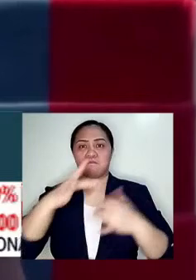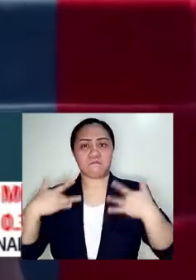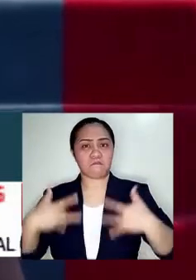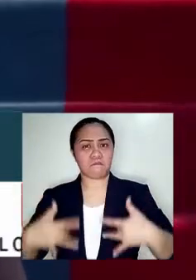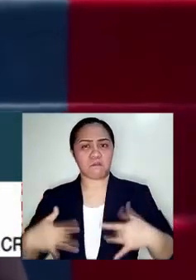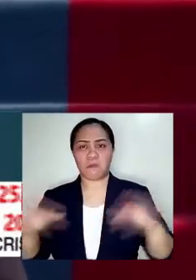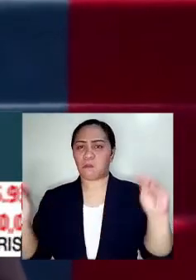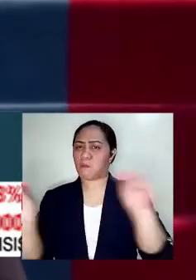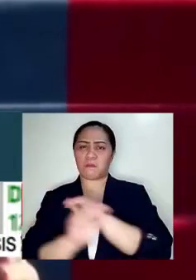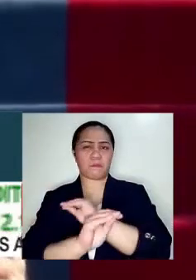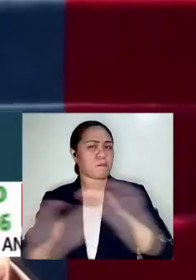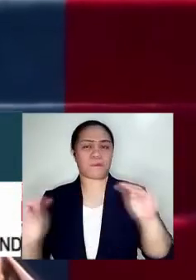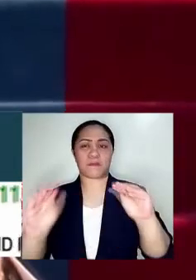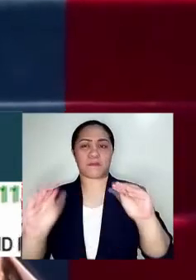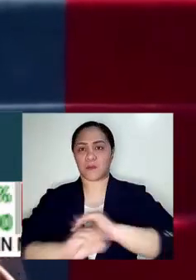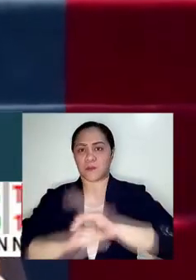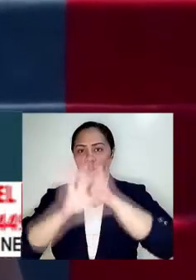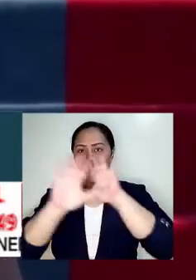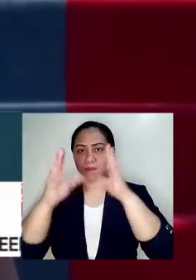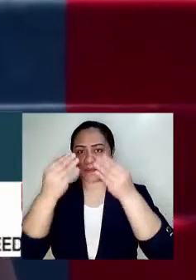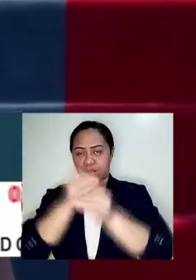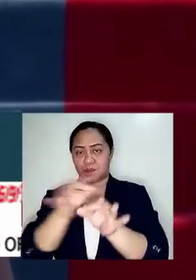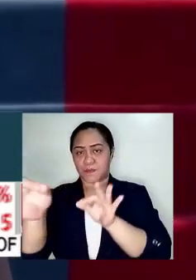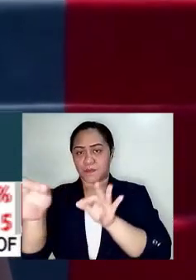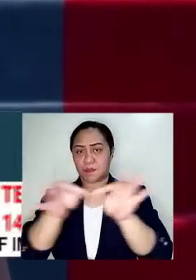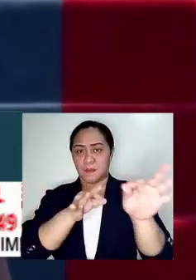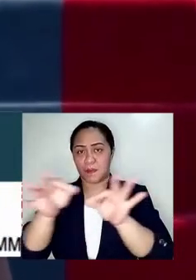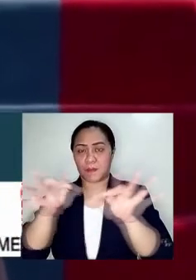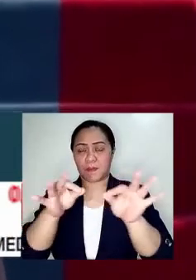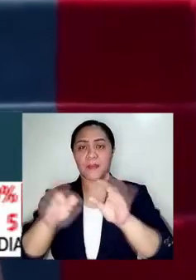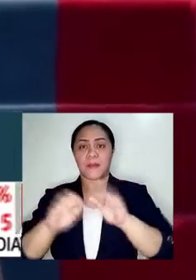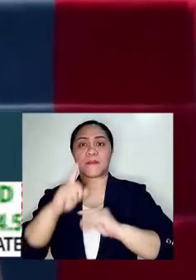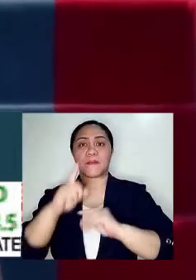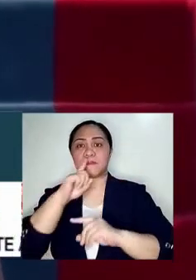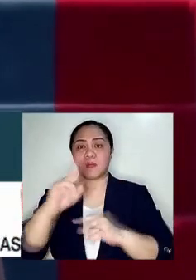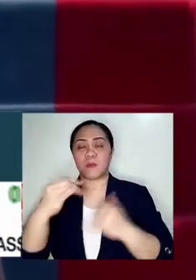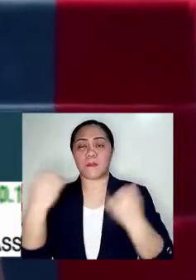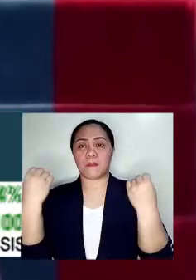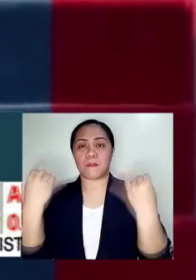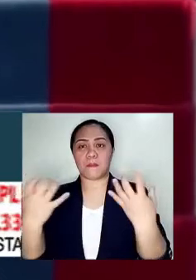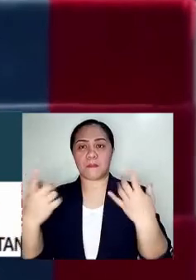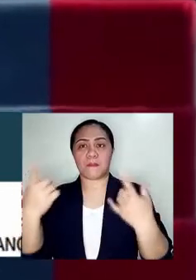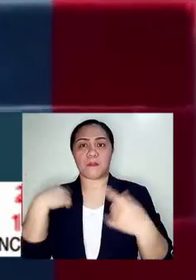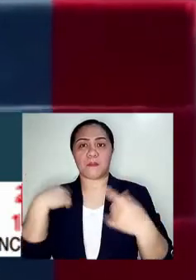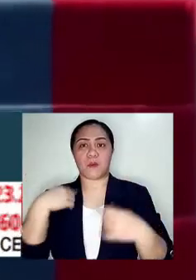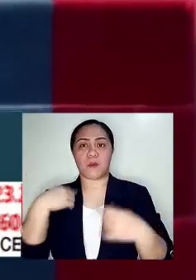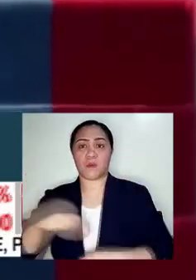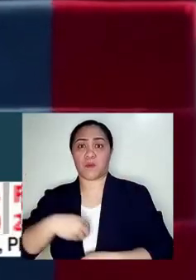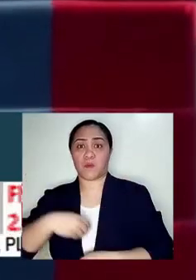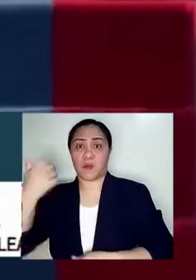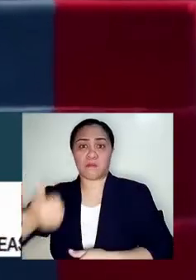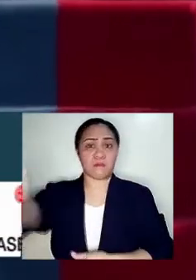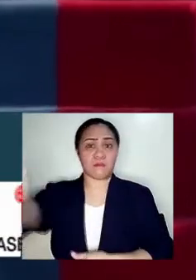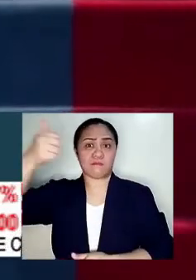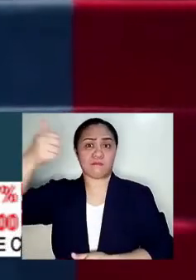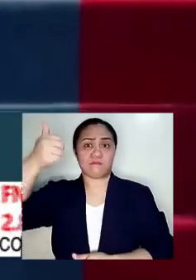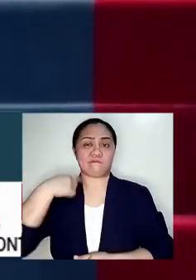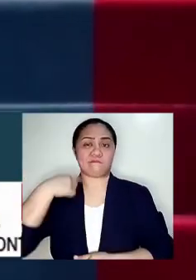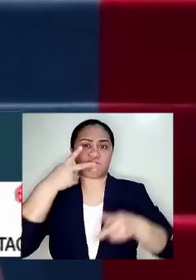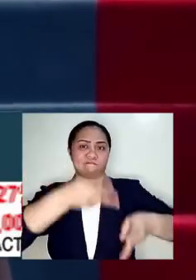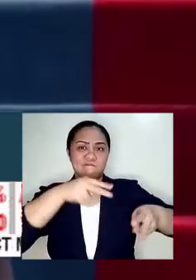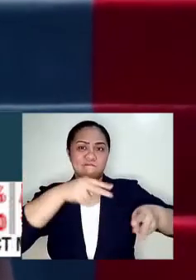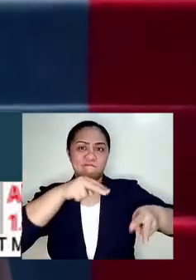now, a rise of political extremism, white supremacy, domestic terrorism that we